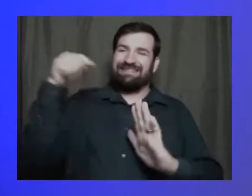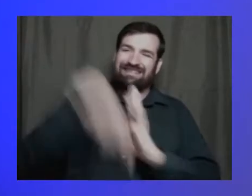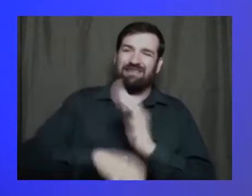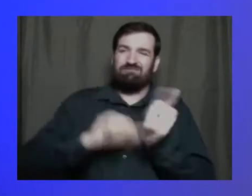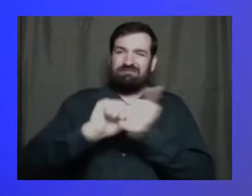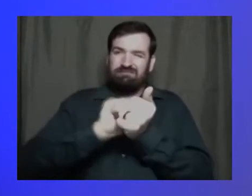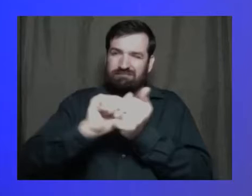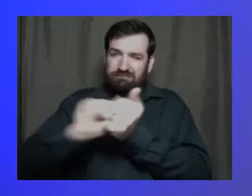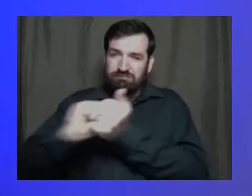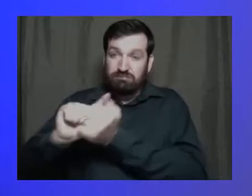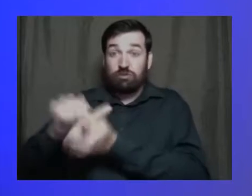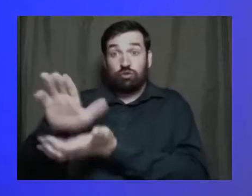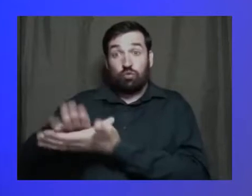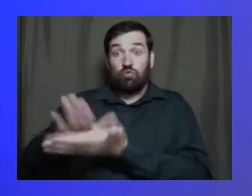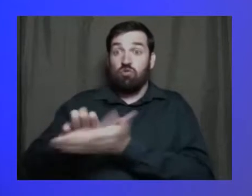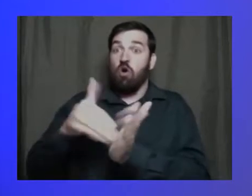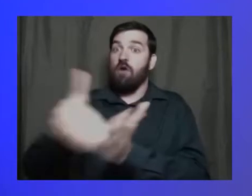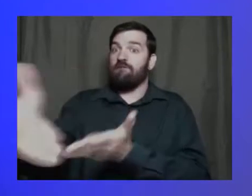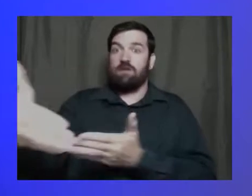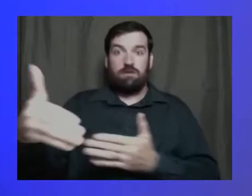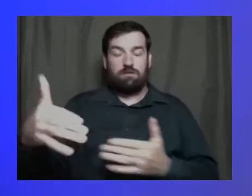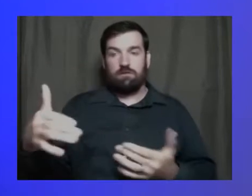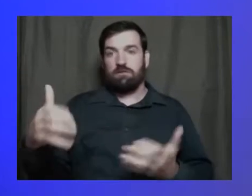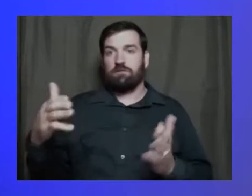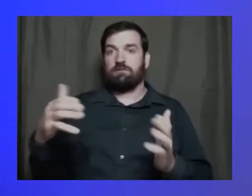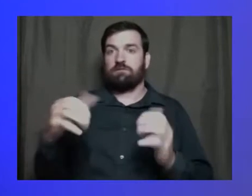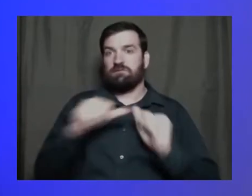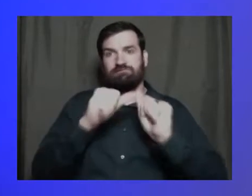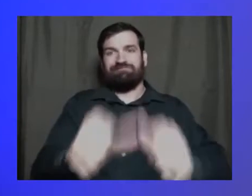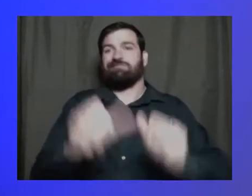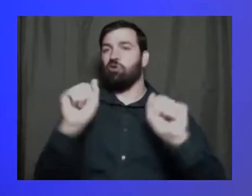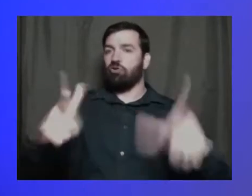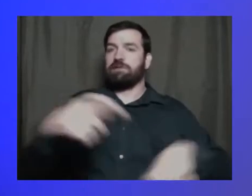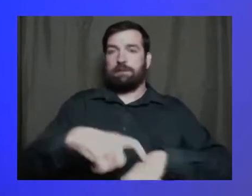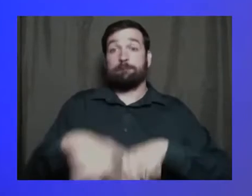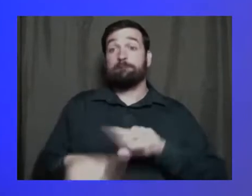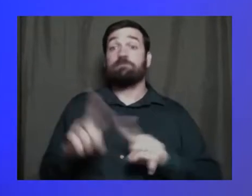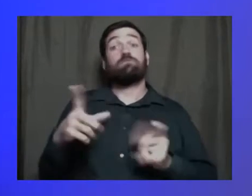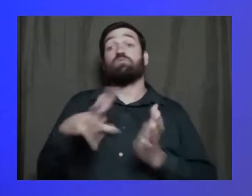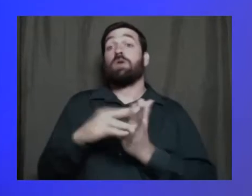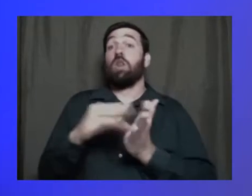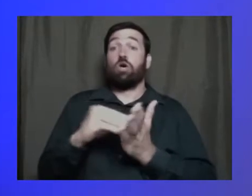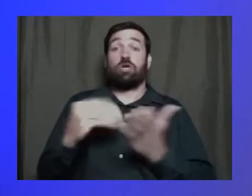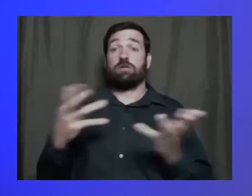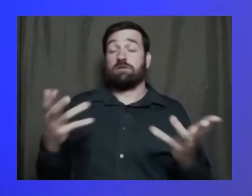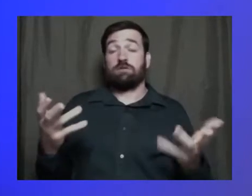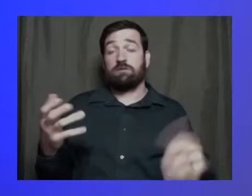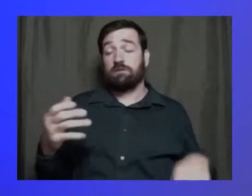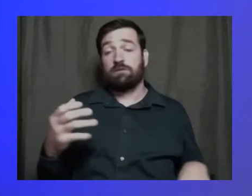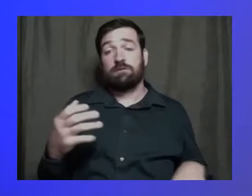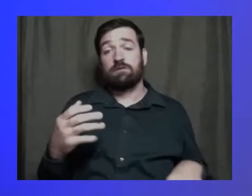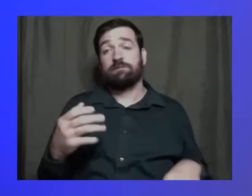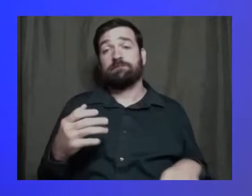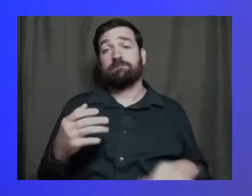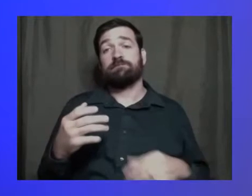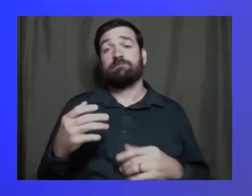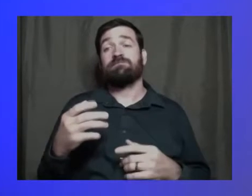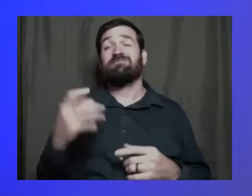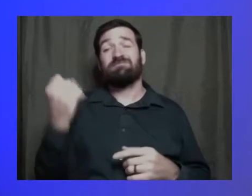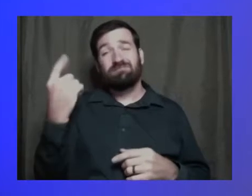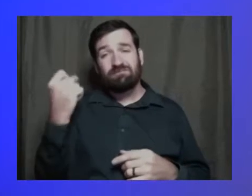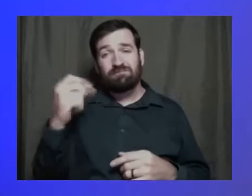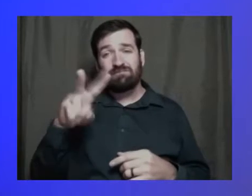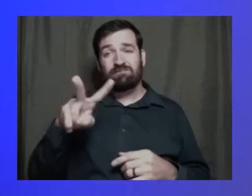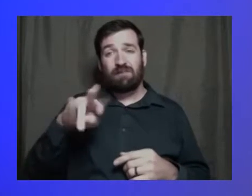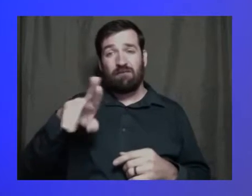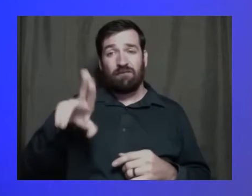schools, frequently, constant cleaning. And what we've really learned throughout the course of the pandemic is that although the virus can spread